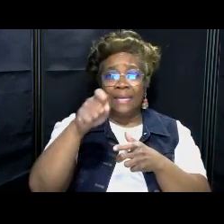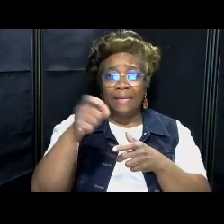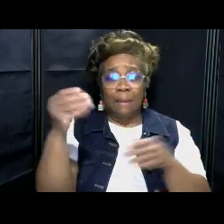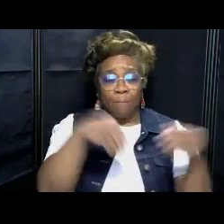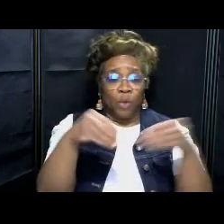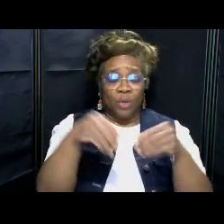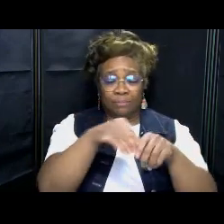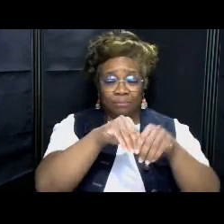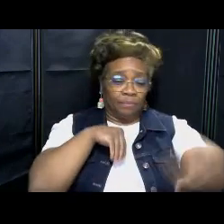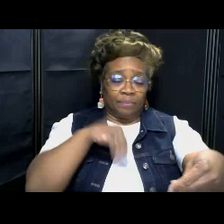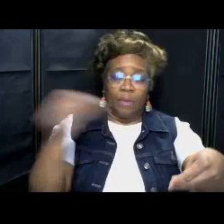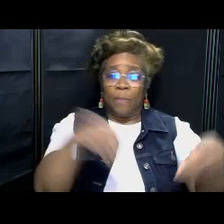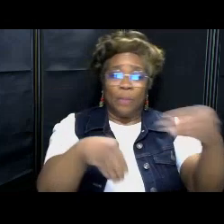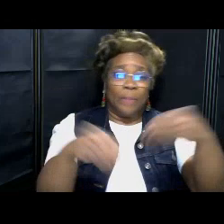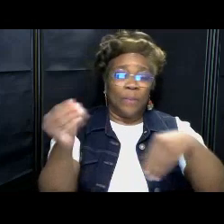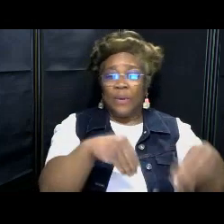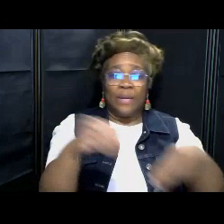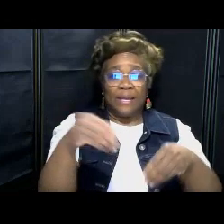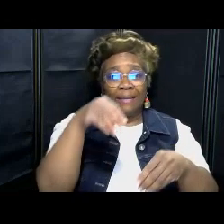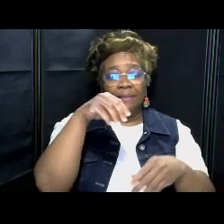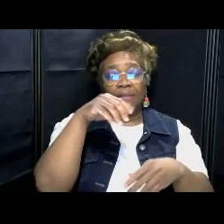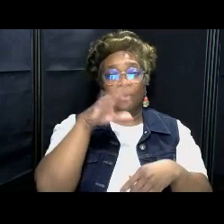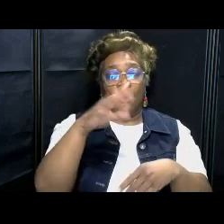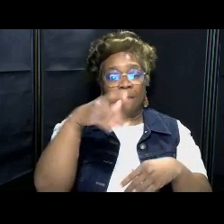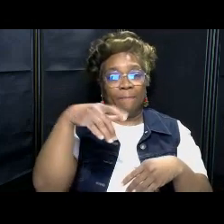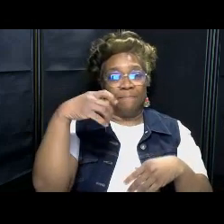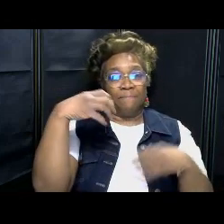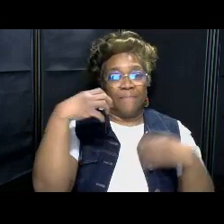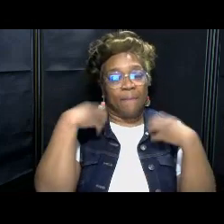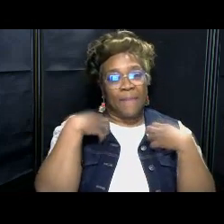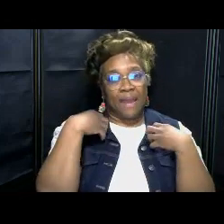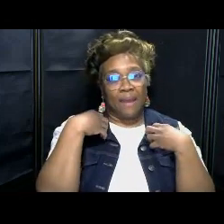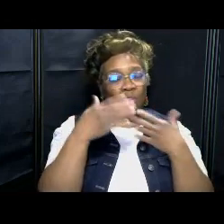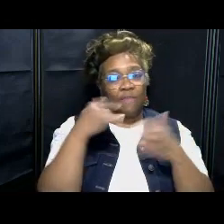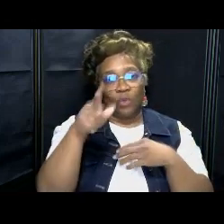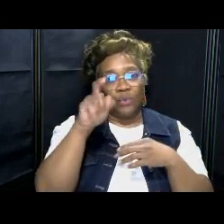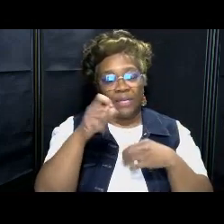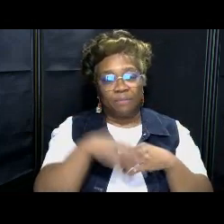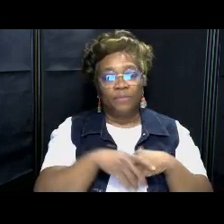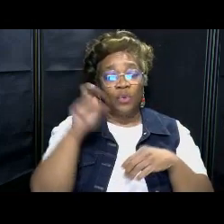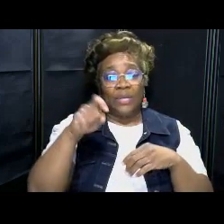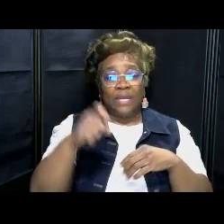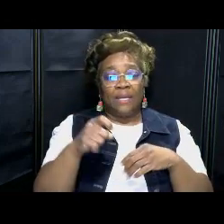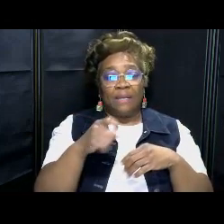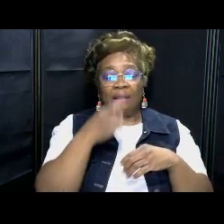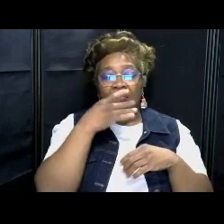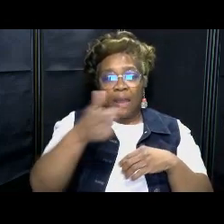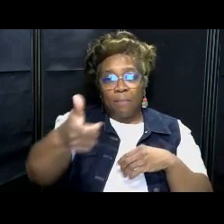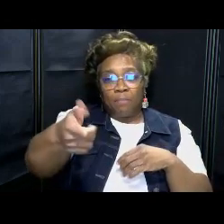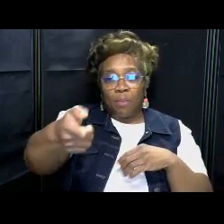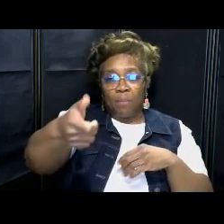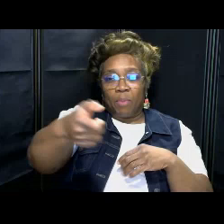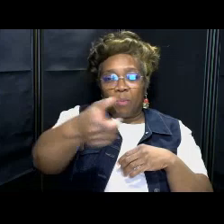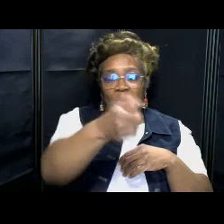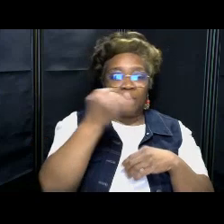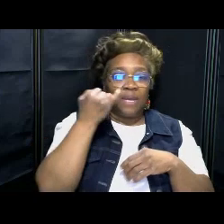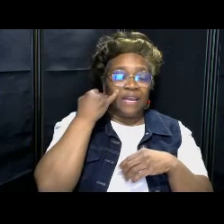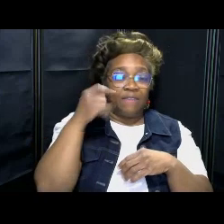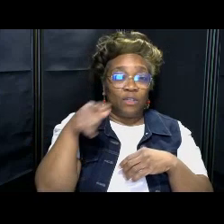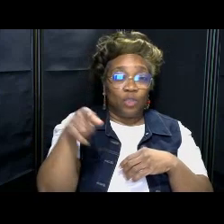if the lights go out. Put you a flashlight for everybody in the home. So if it's you and 4 kids, how many flashlights do you